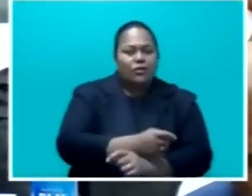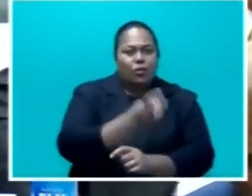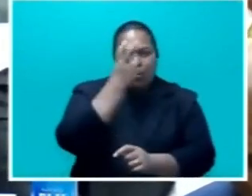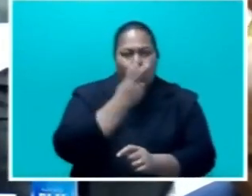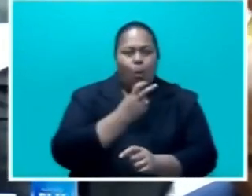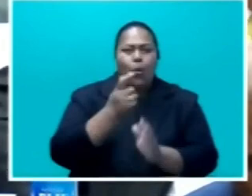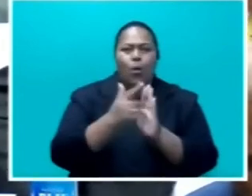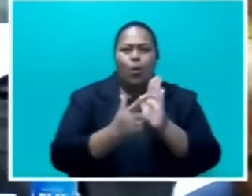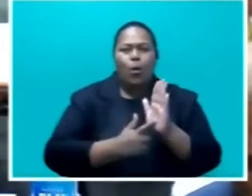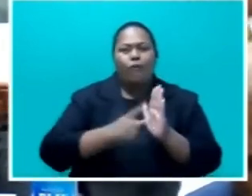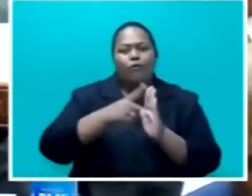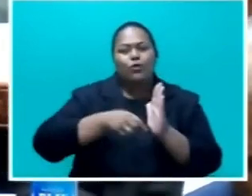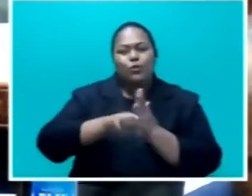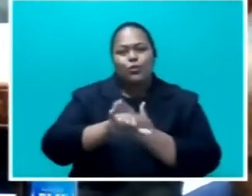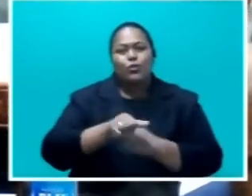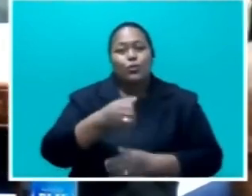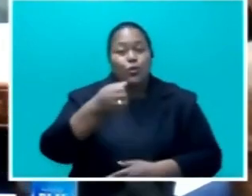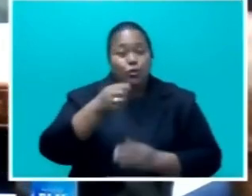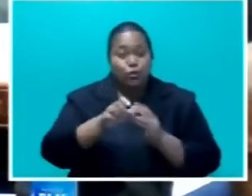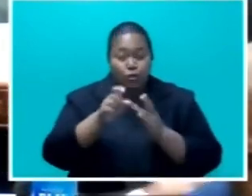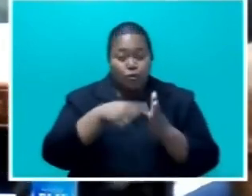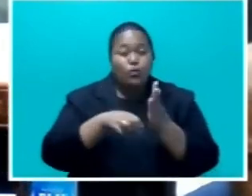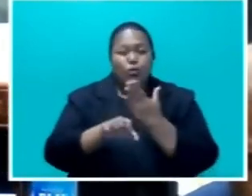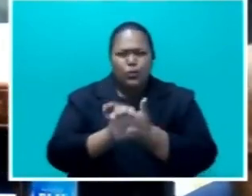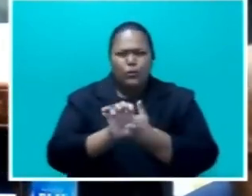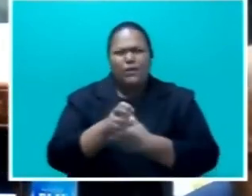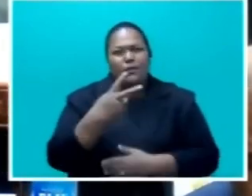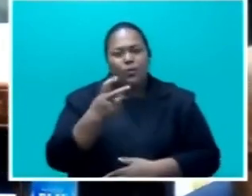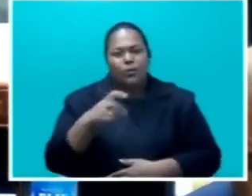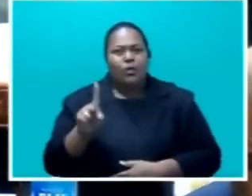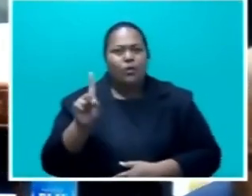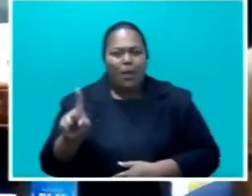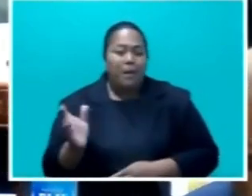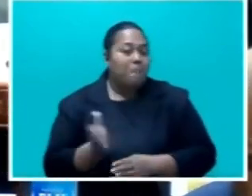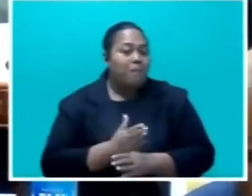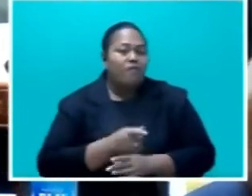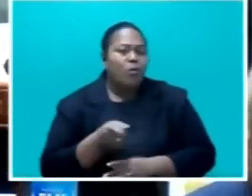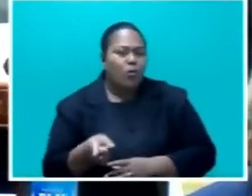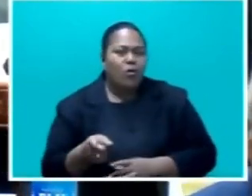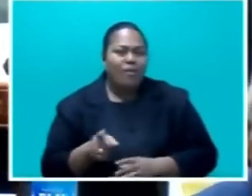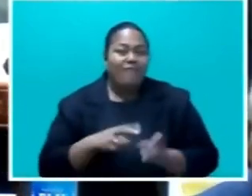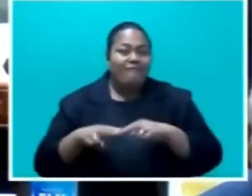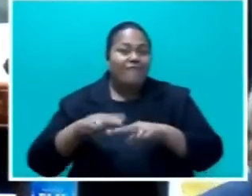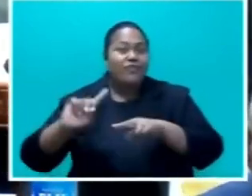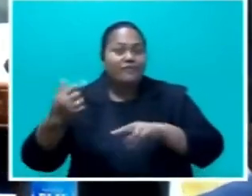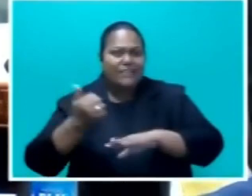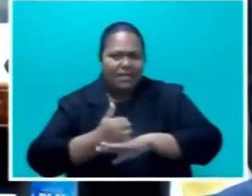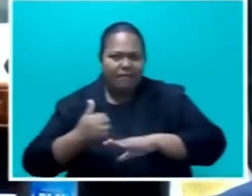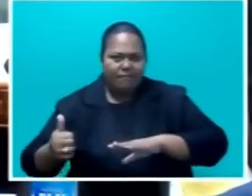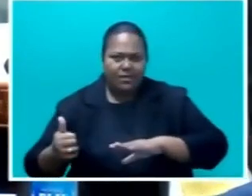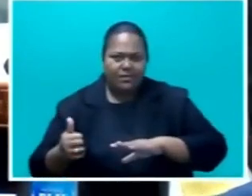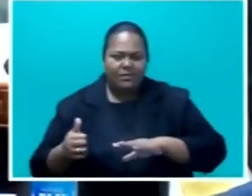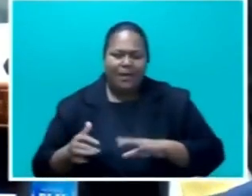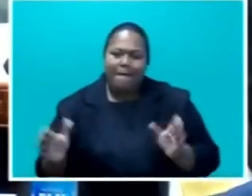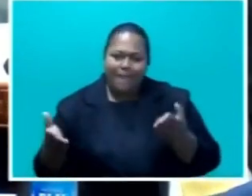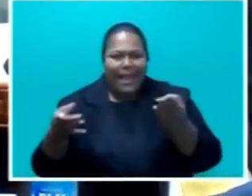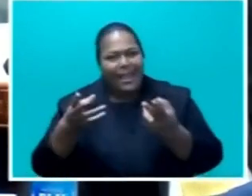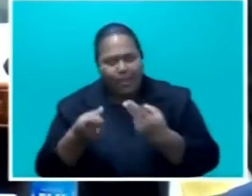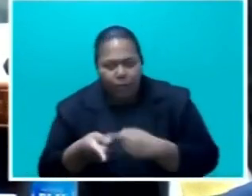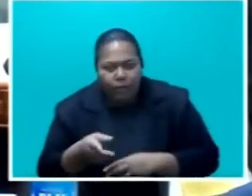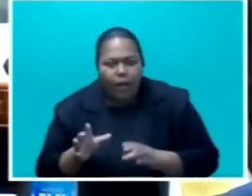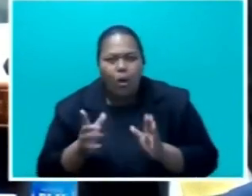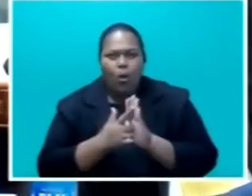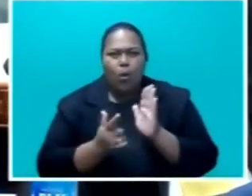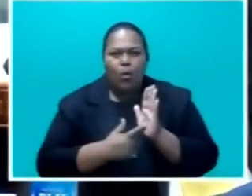June 2021 before the Fiji First Government tinkered with it, and it sealed its fate at the